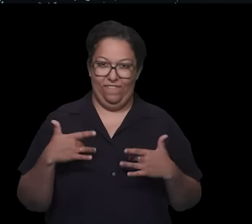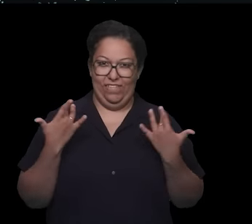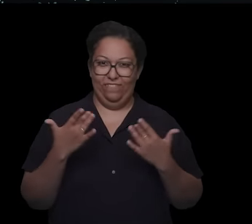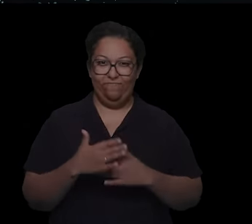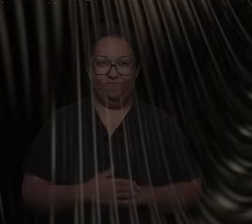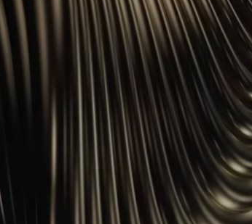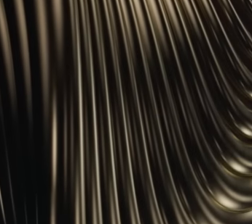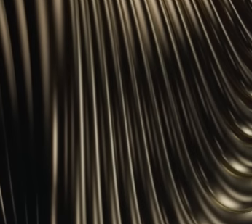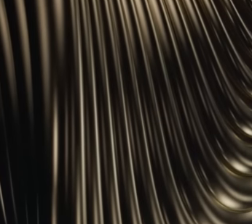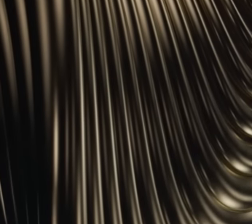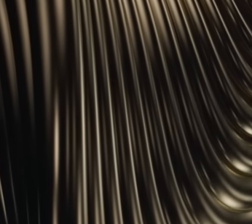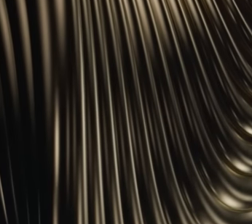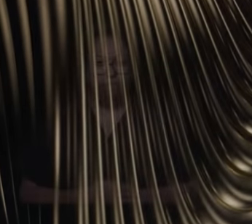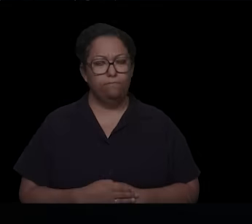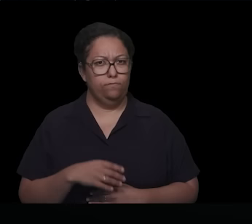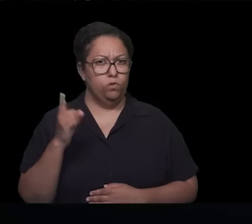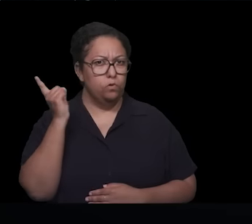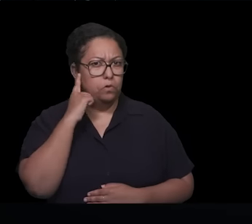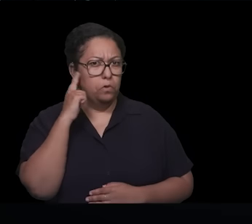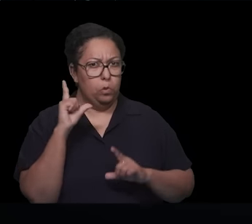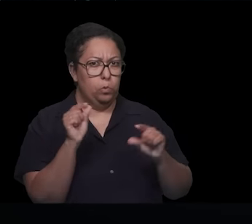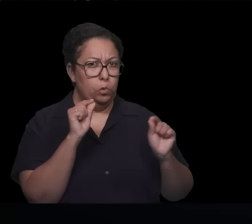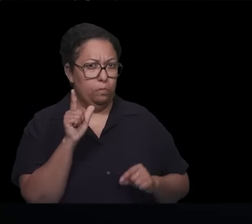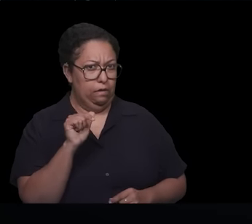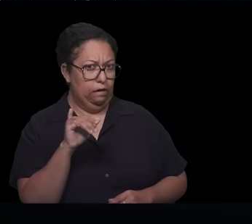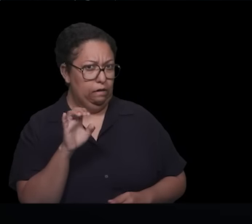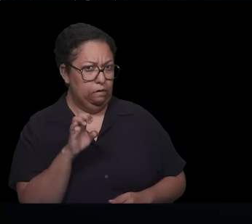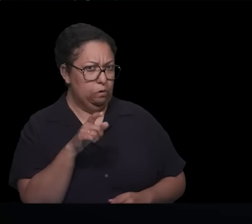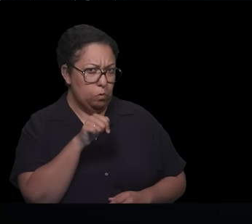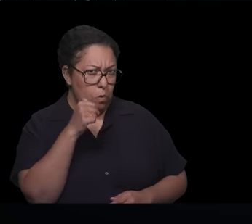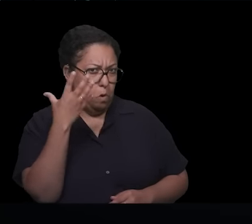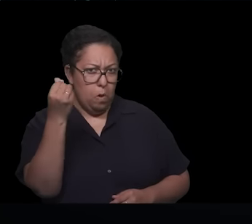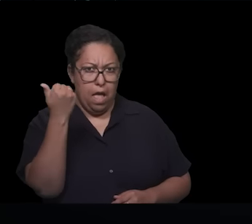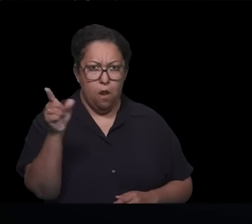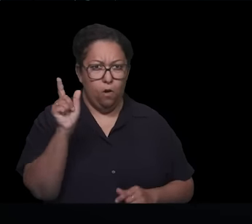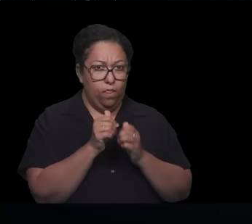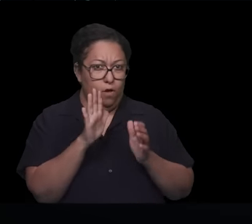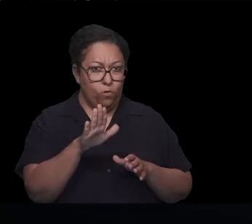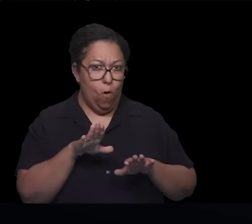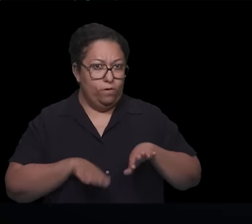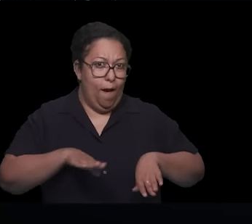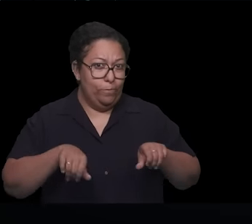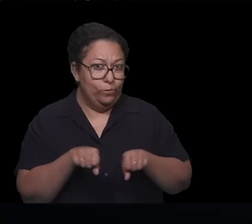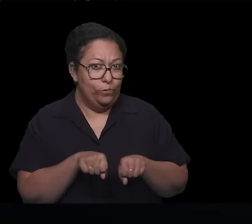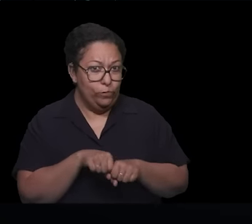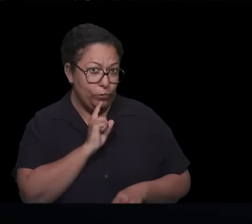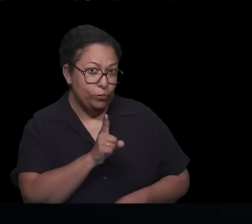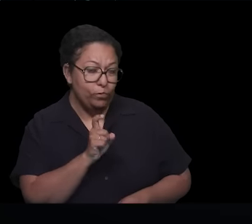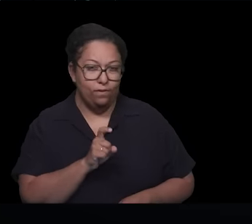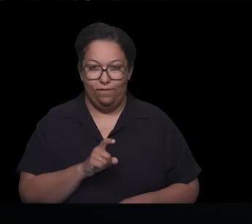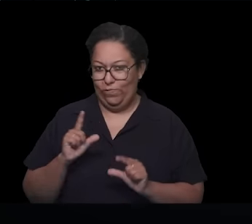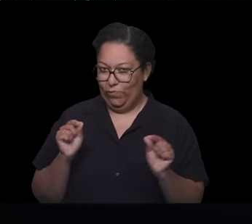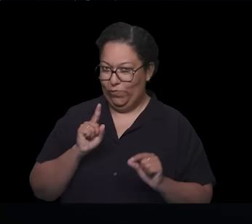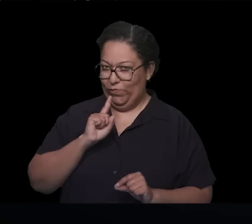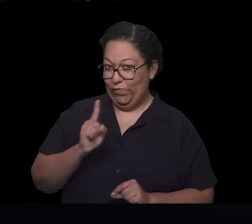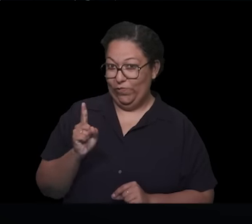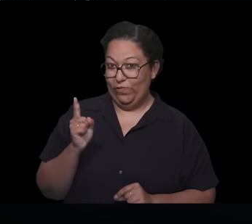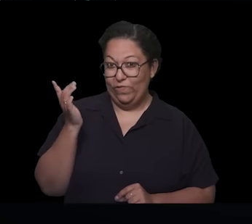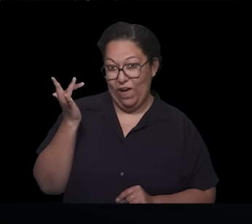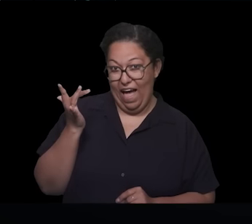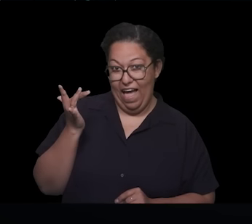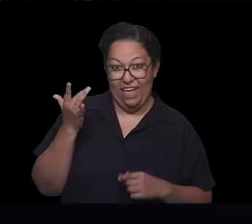rest of the event. Marilee holds a black cane. So I heard a rumor, Alie, that you don't go anywhere without your tap shoes. Is that true? The rumors